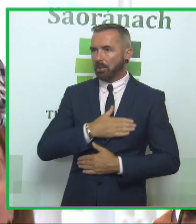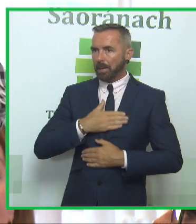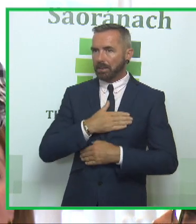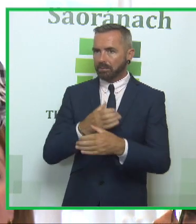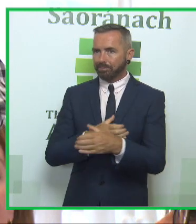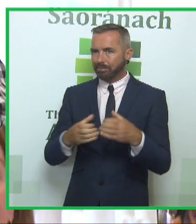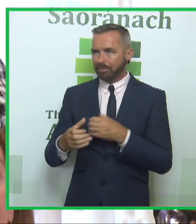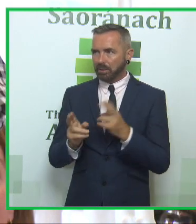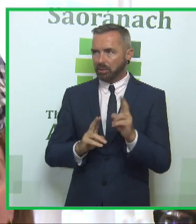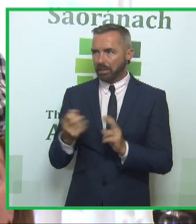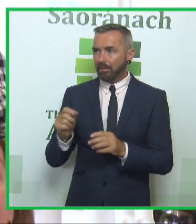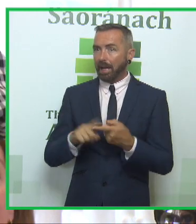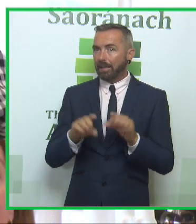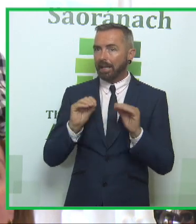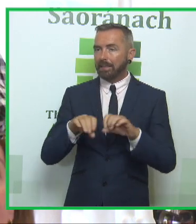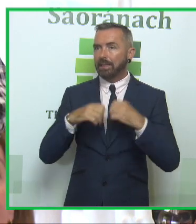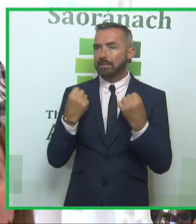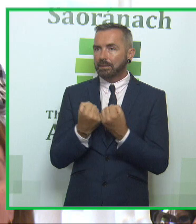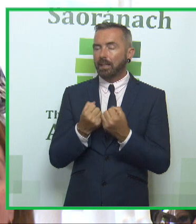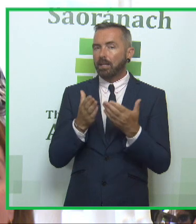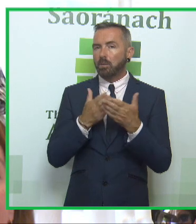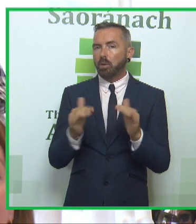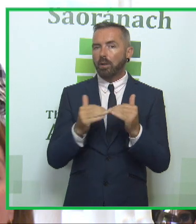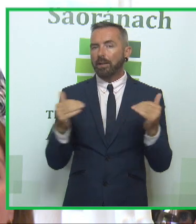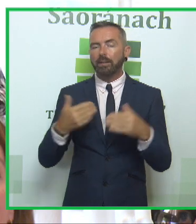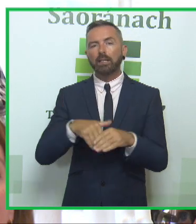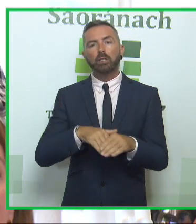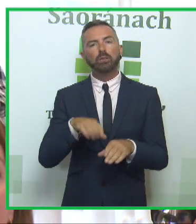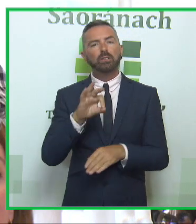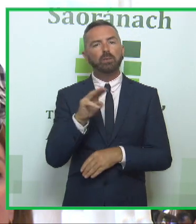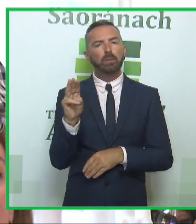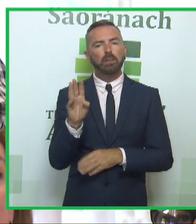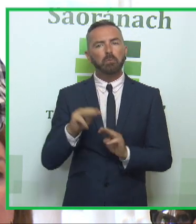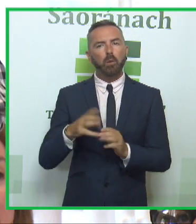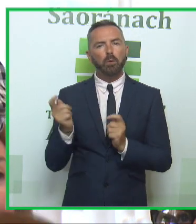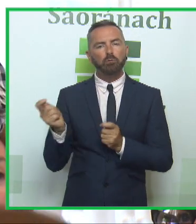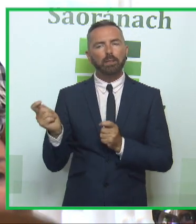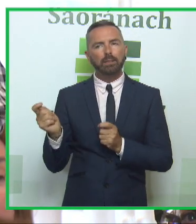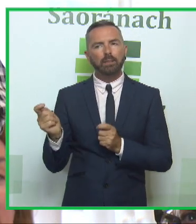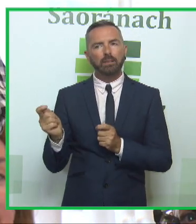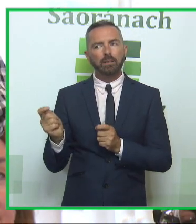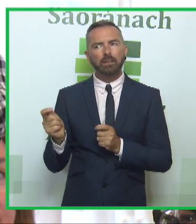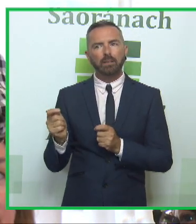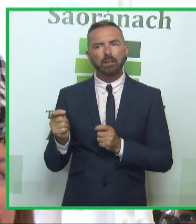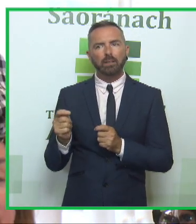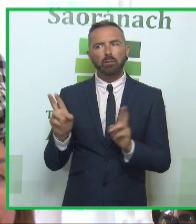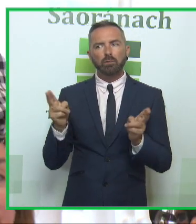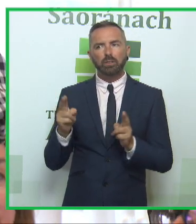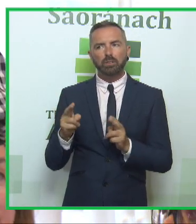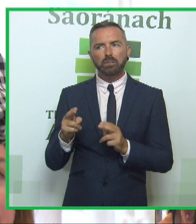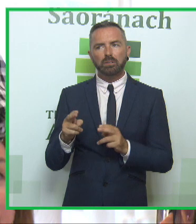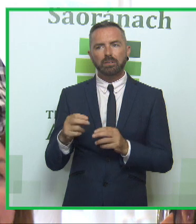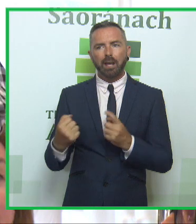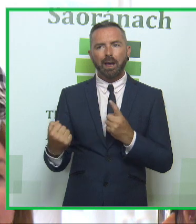and then to educate society in a broad level of things, including GPs, getting them trained up, harm reduction, and maybe